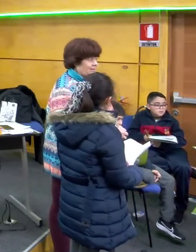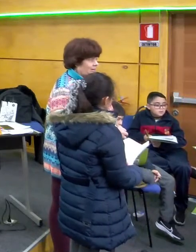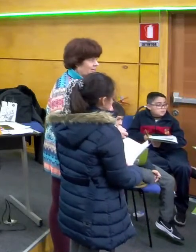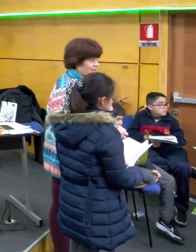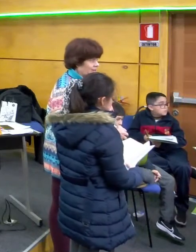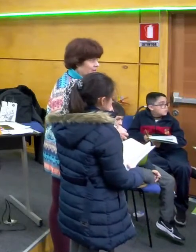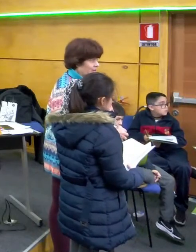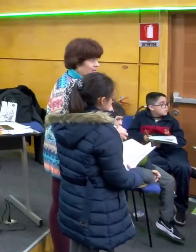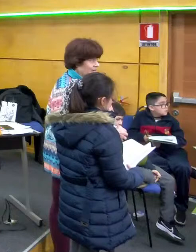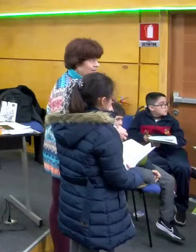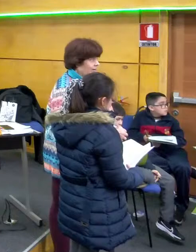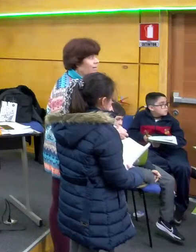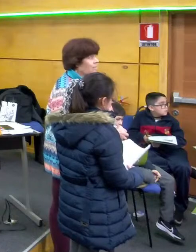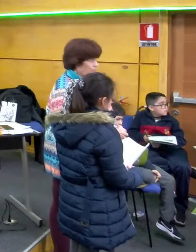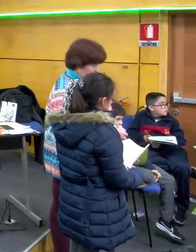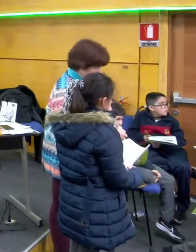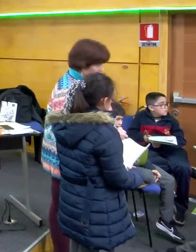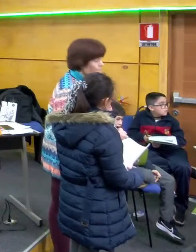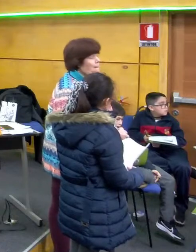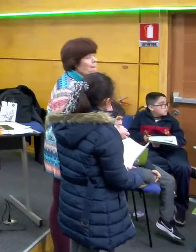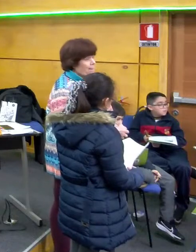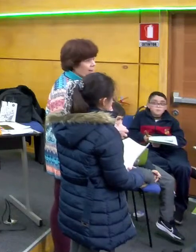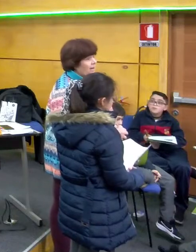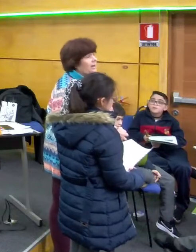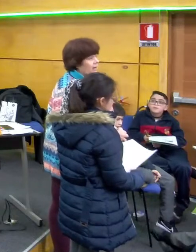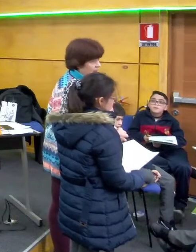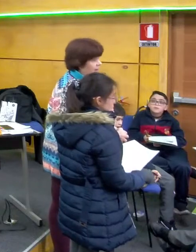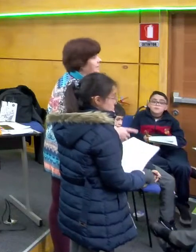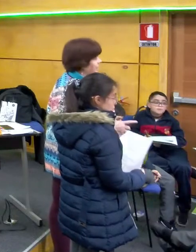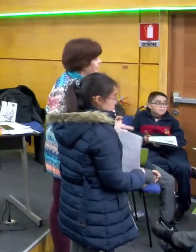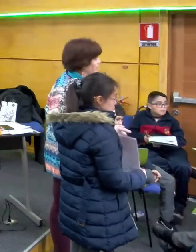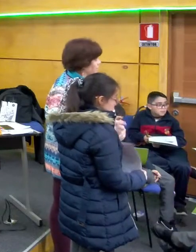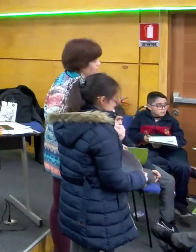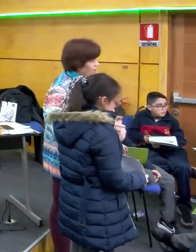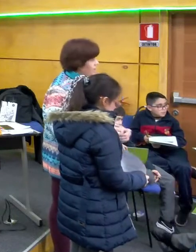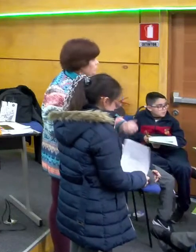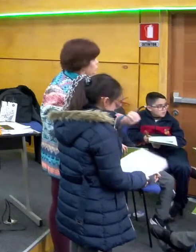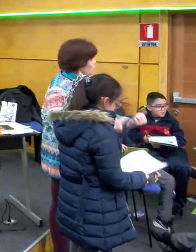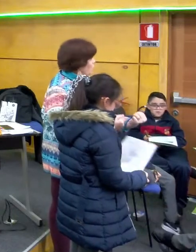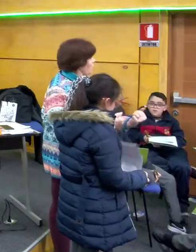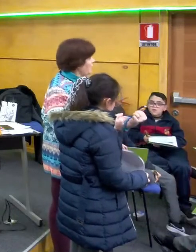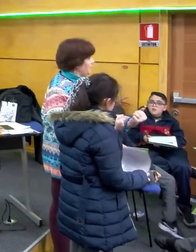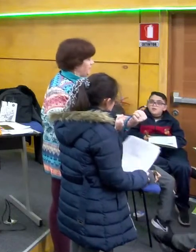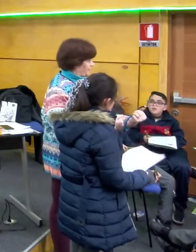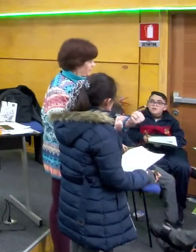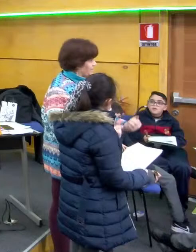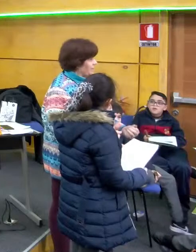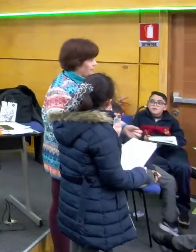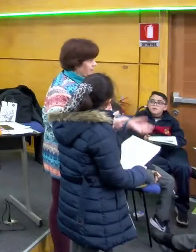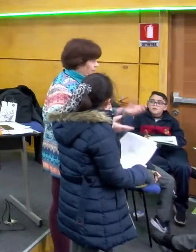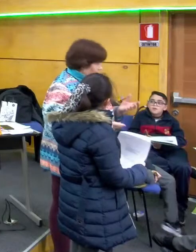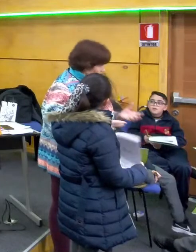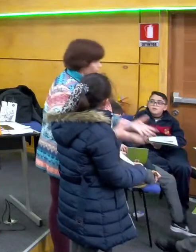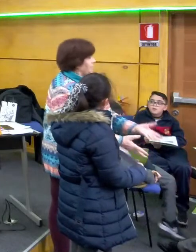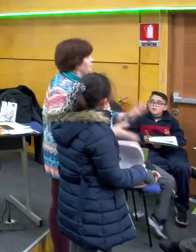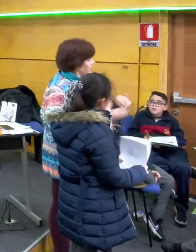I like that she's confident. Yeah, yeah. And again, strong ending. It's